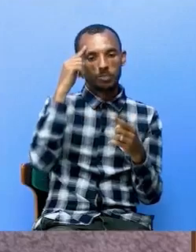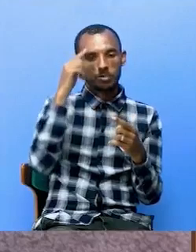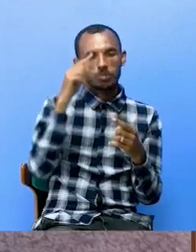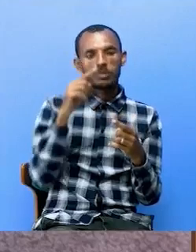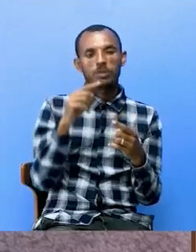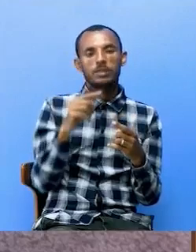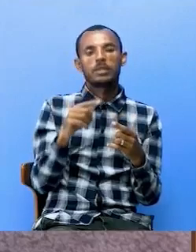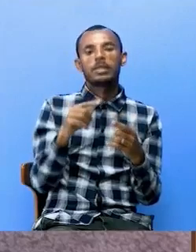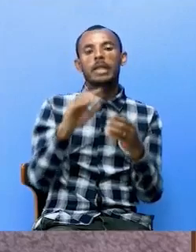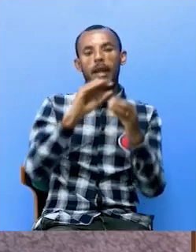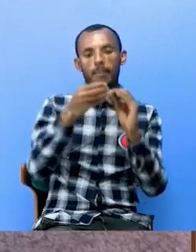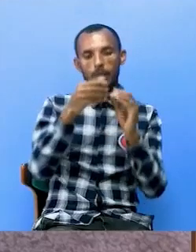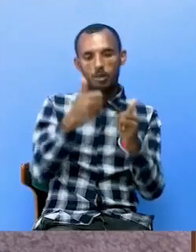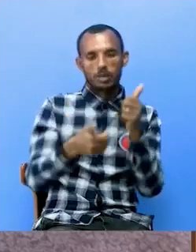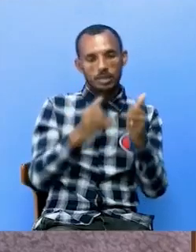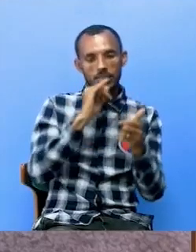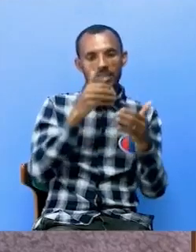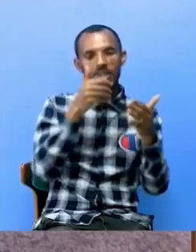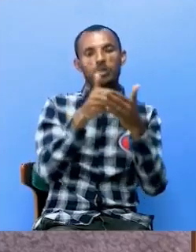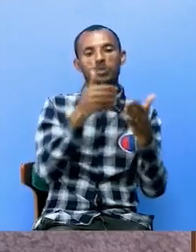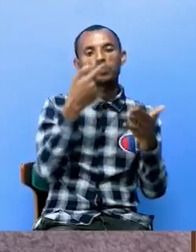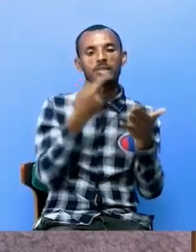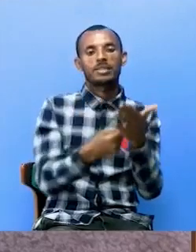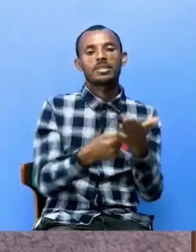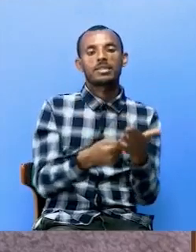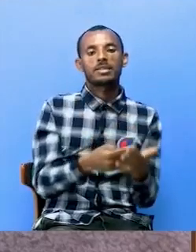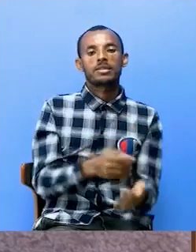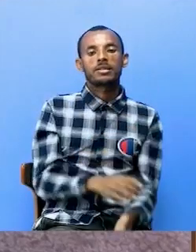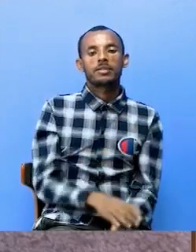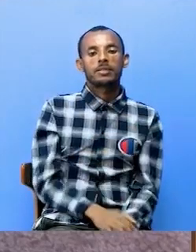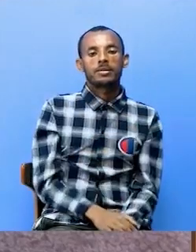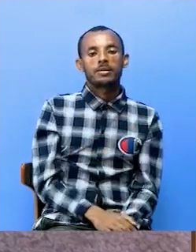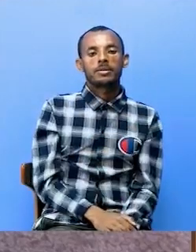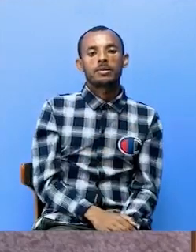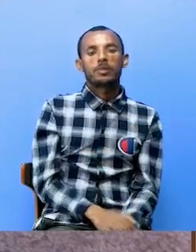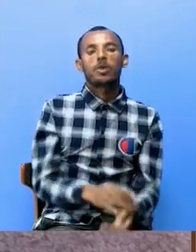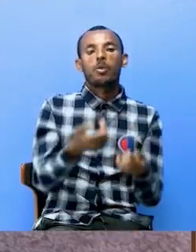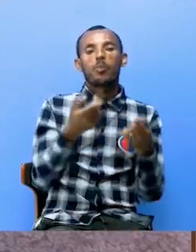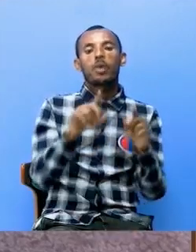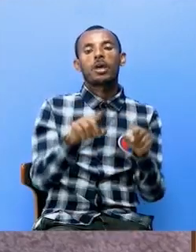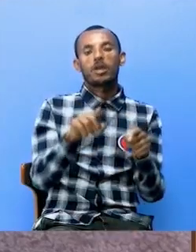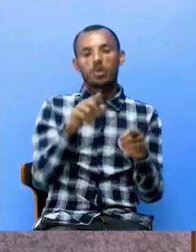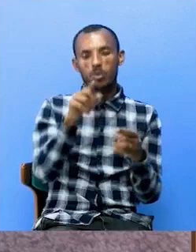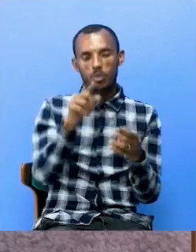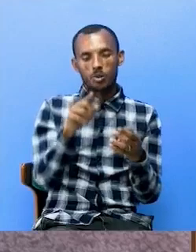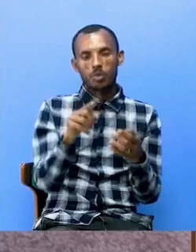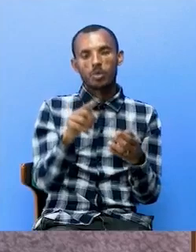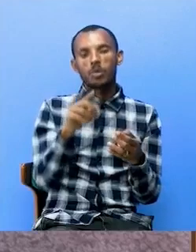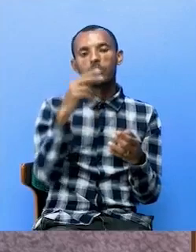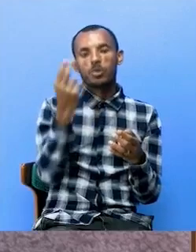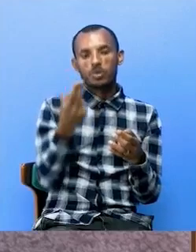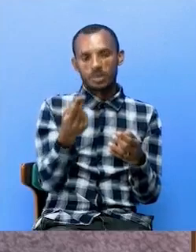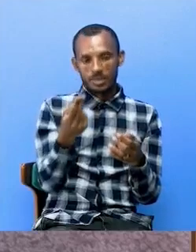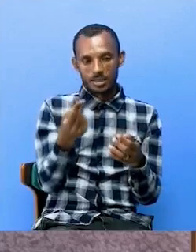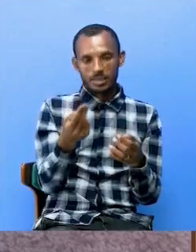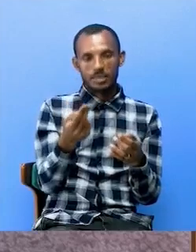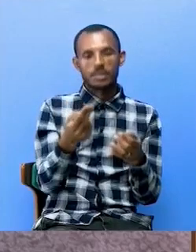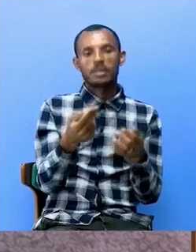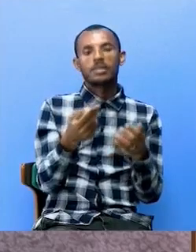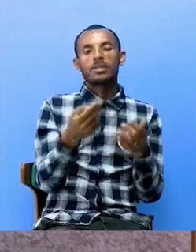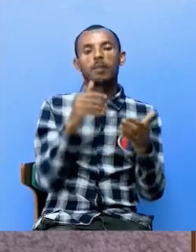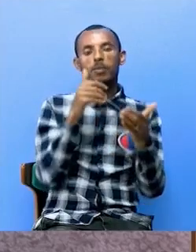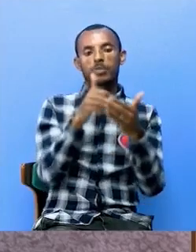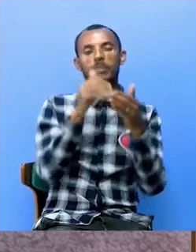certain number which is very close to this. So whenever you are approximating numbers